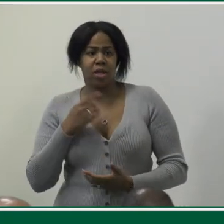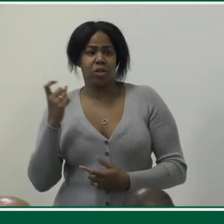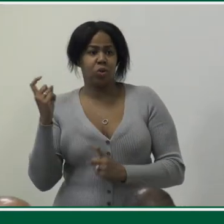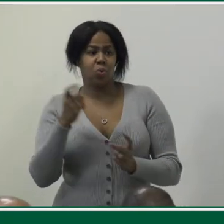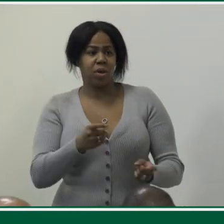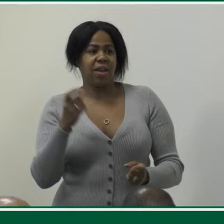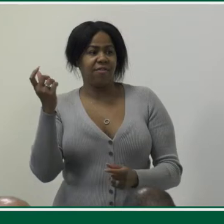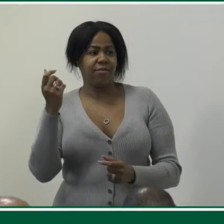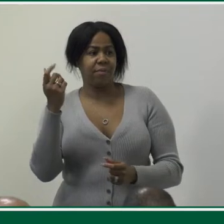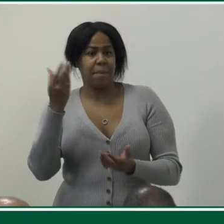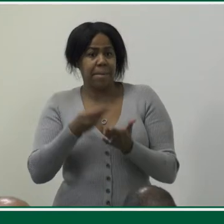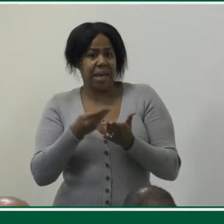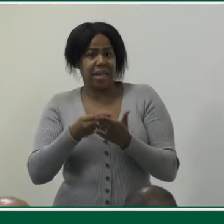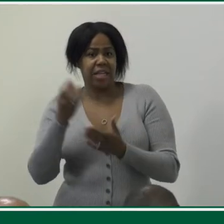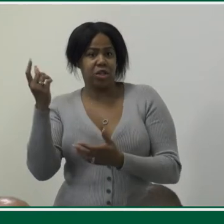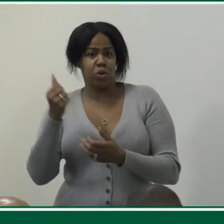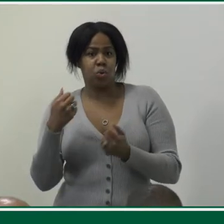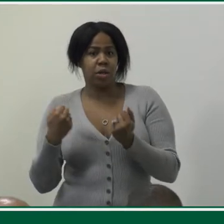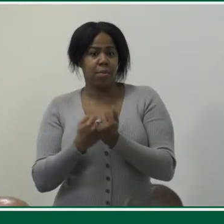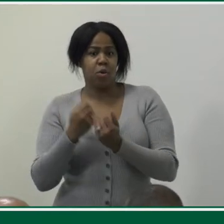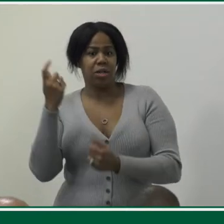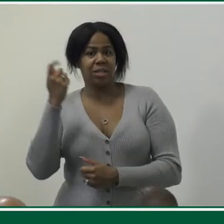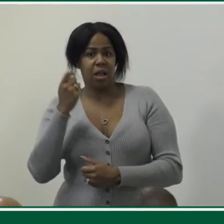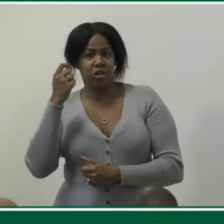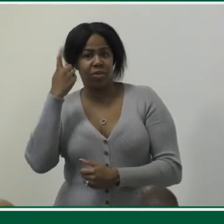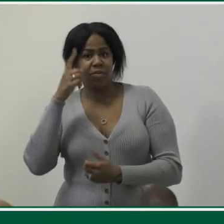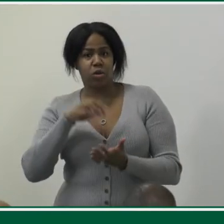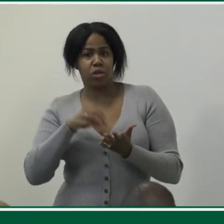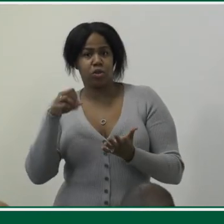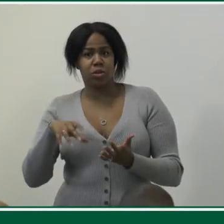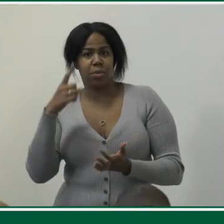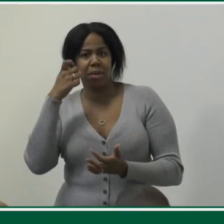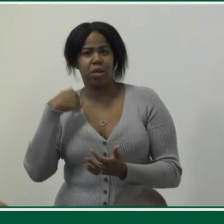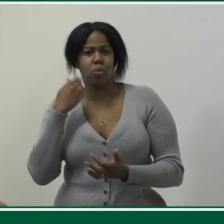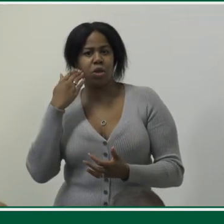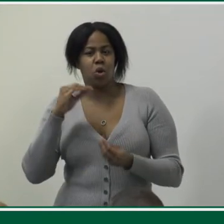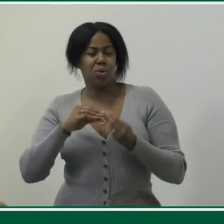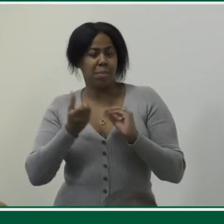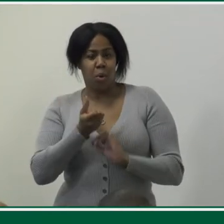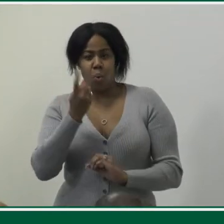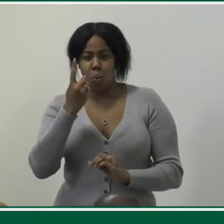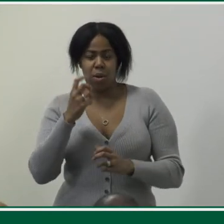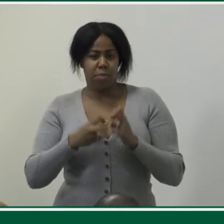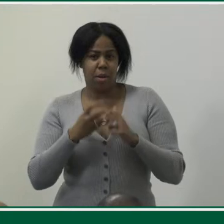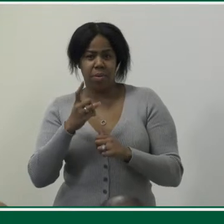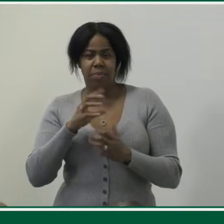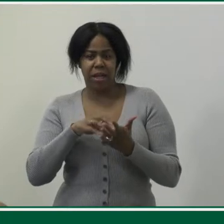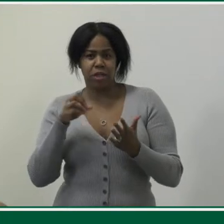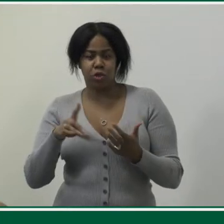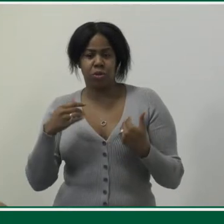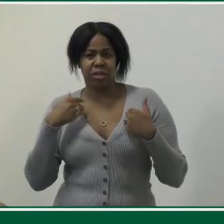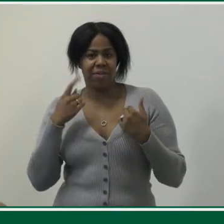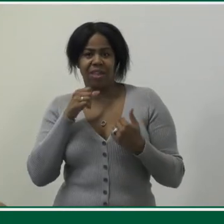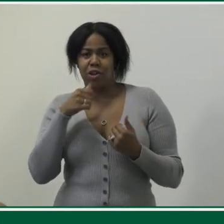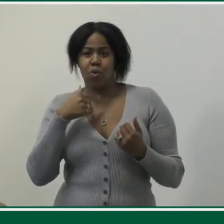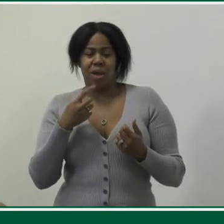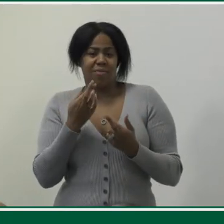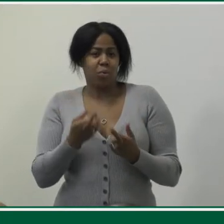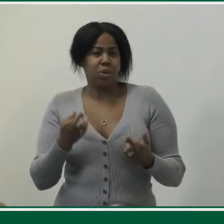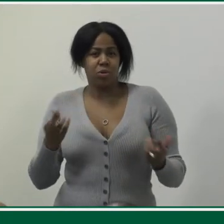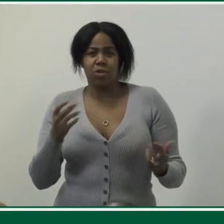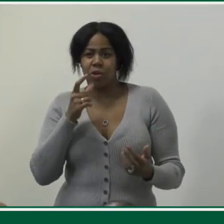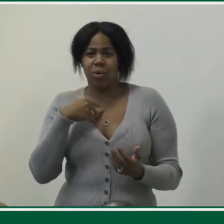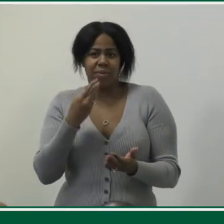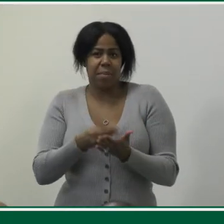We've got to be able to make sure that we're addressing one of the number one issues that we know students face, which is that they oftentimes don't have the